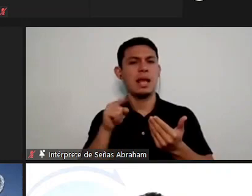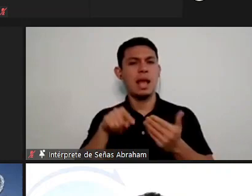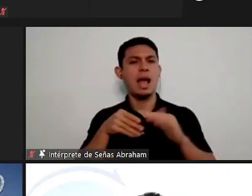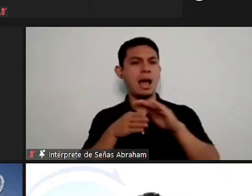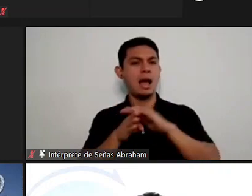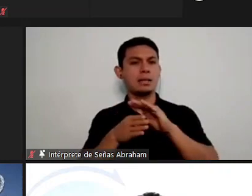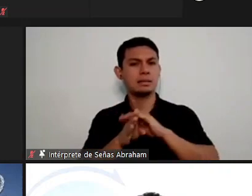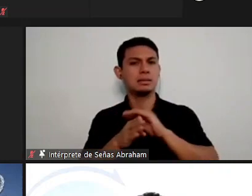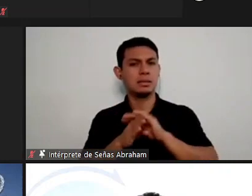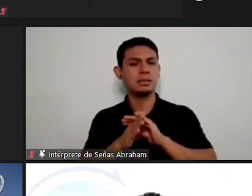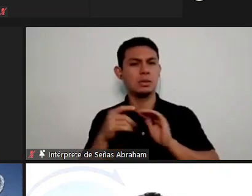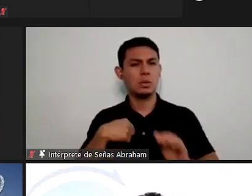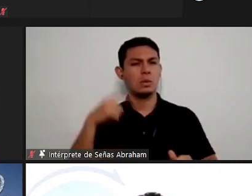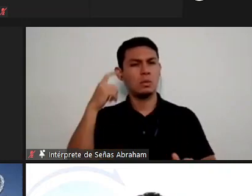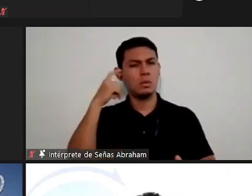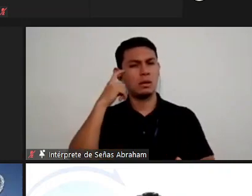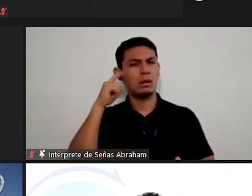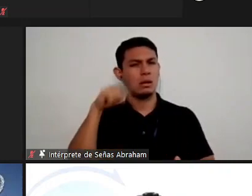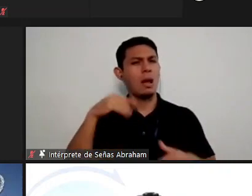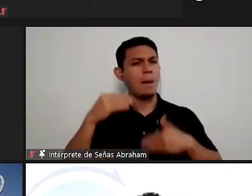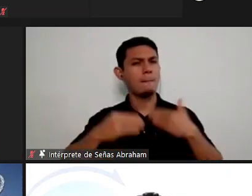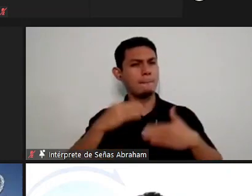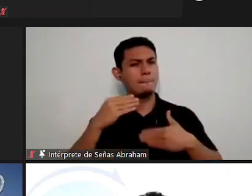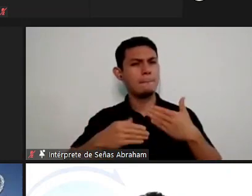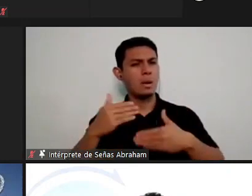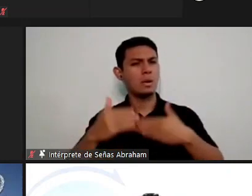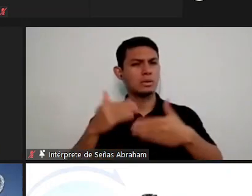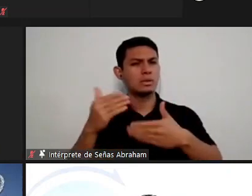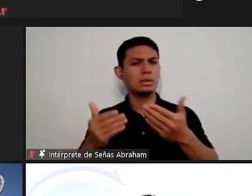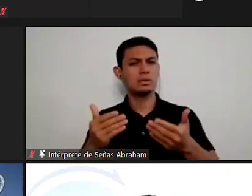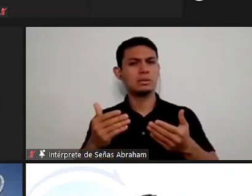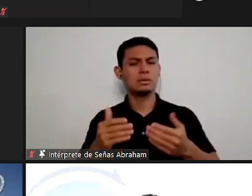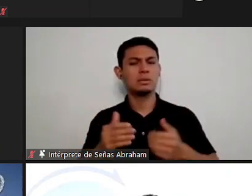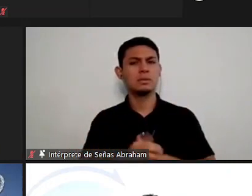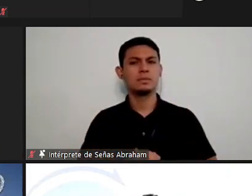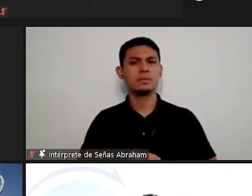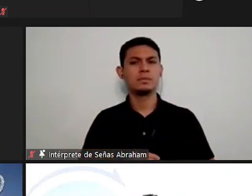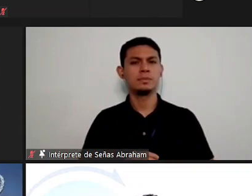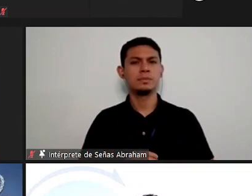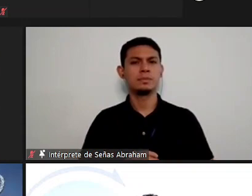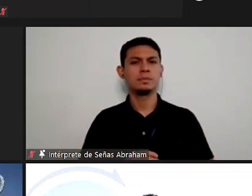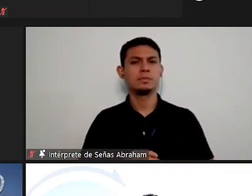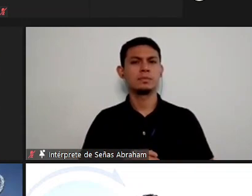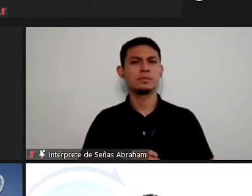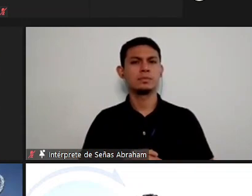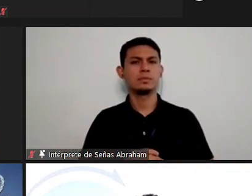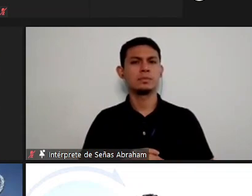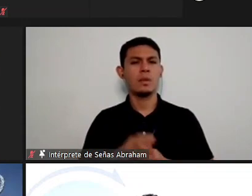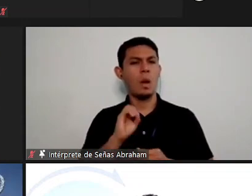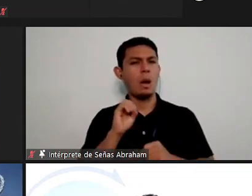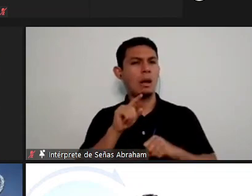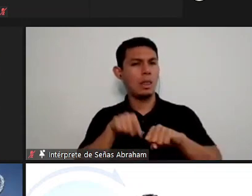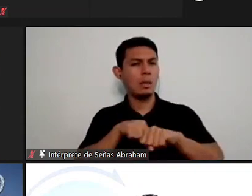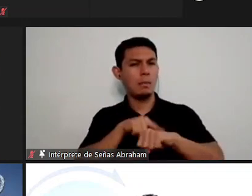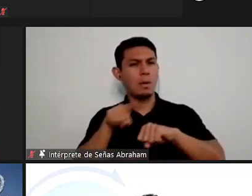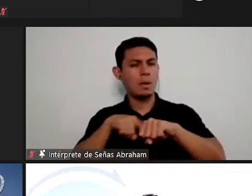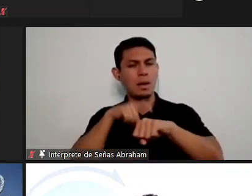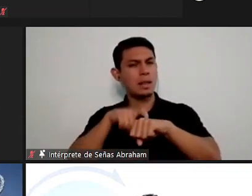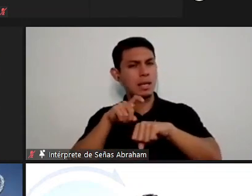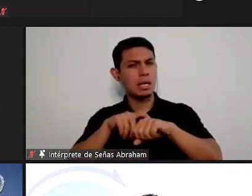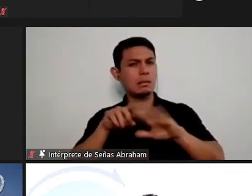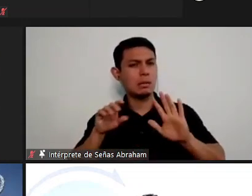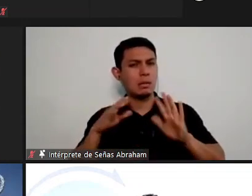facilitate this access that i think will be a process that will